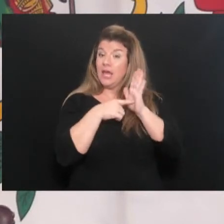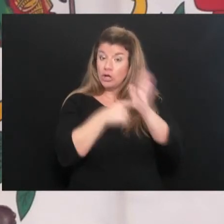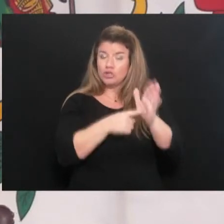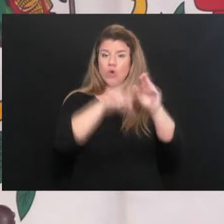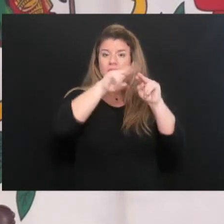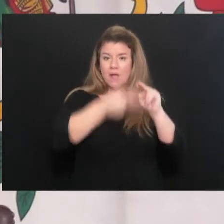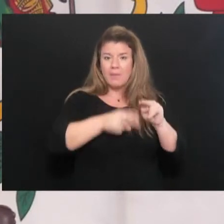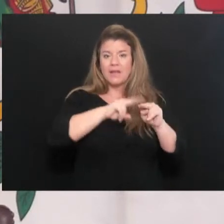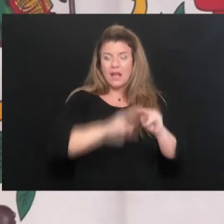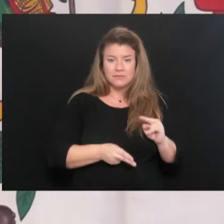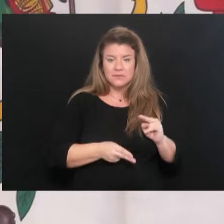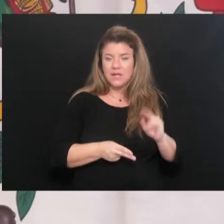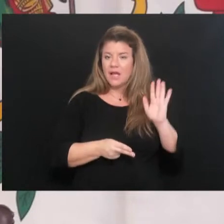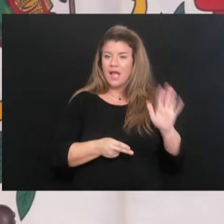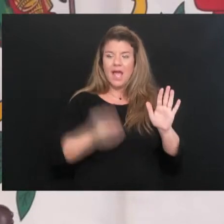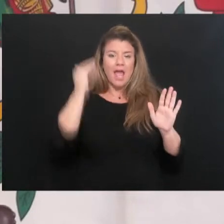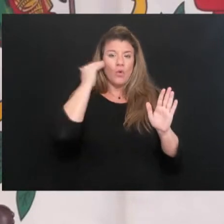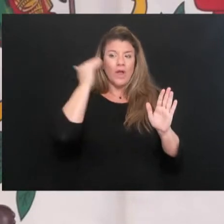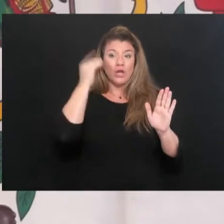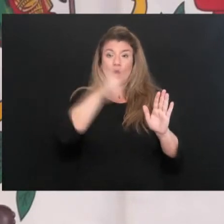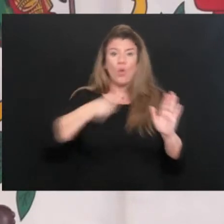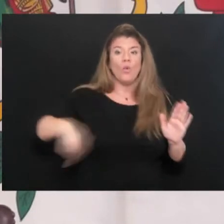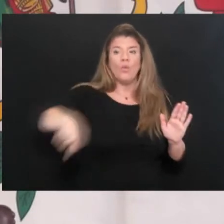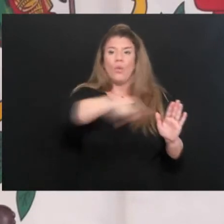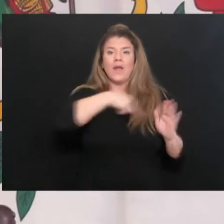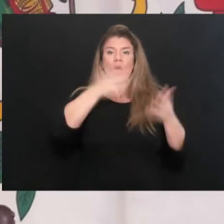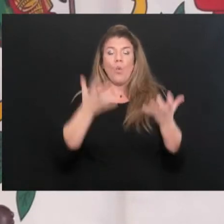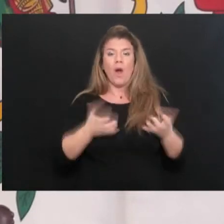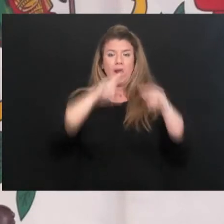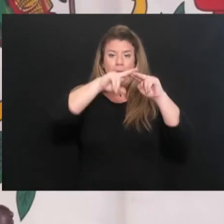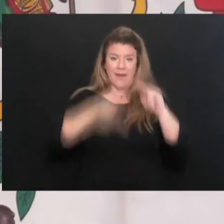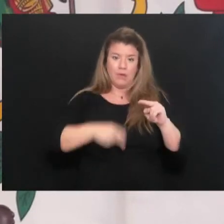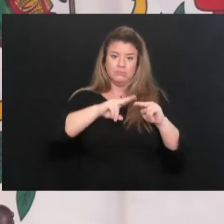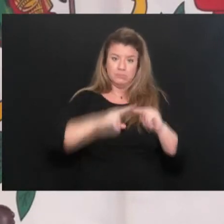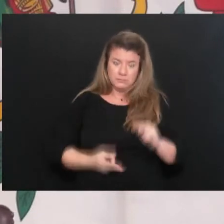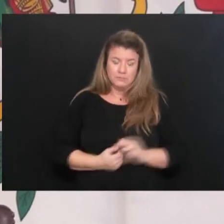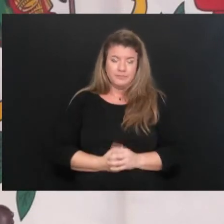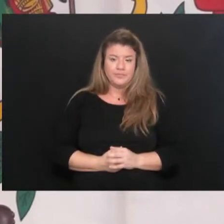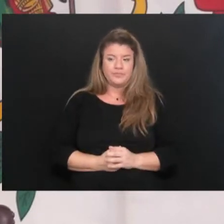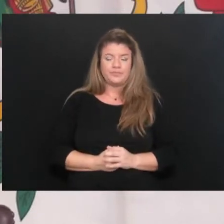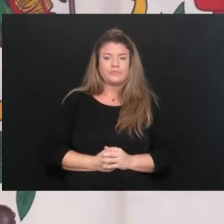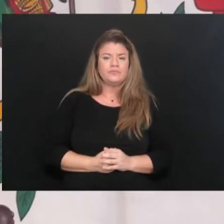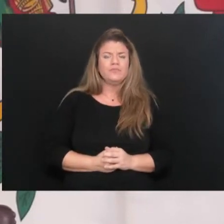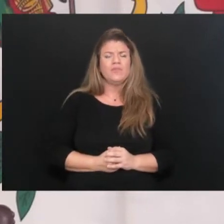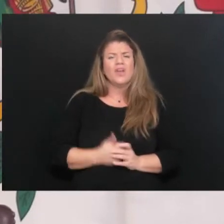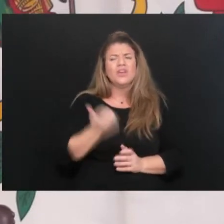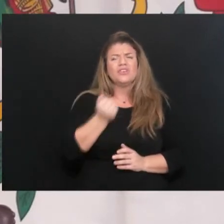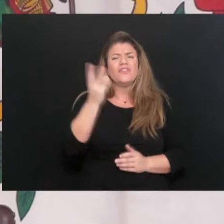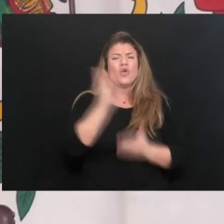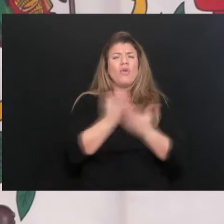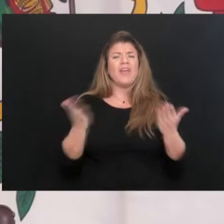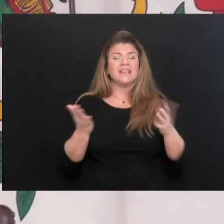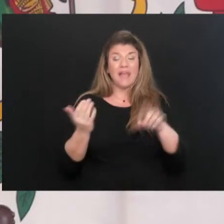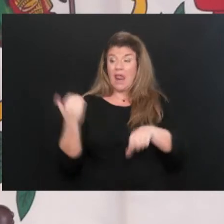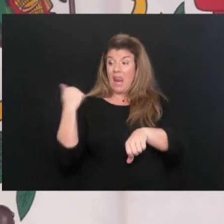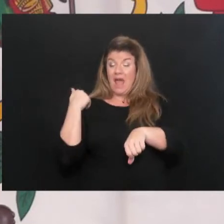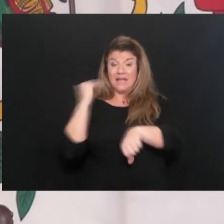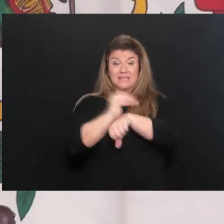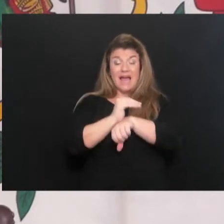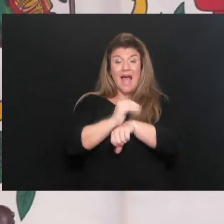and God knows we all want it to come down. There's a couple items. Last night I